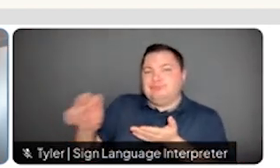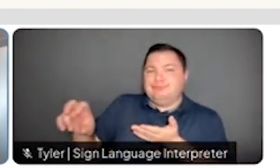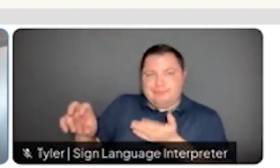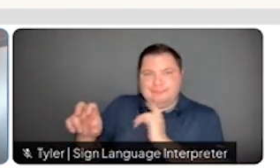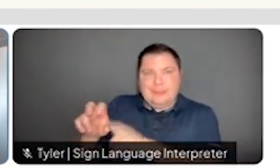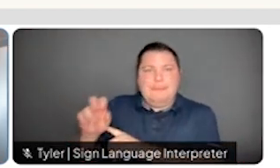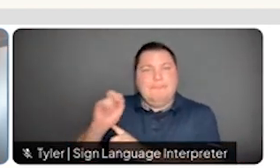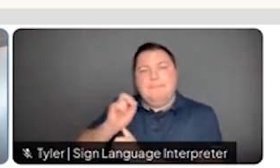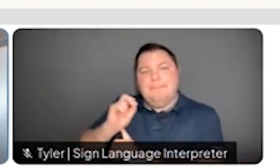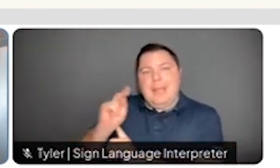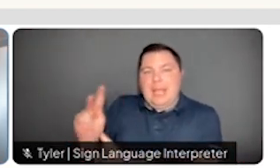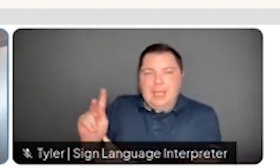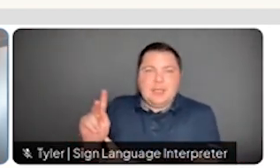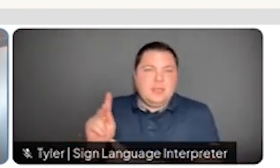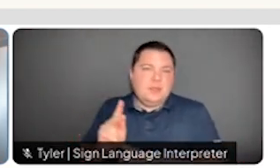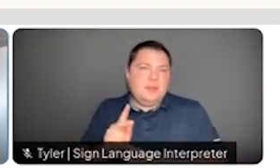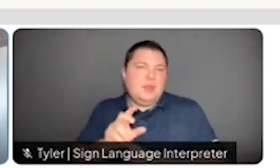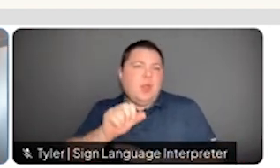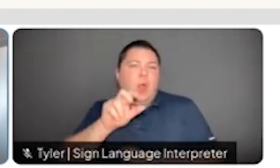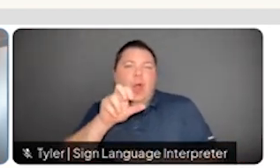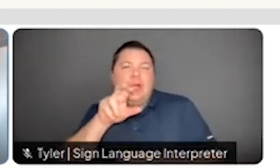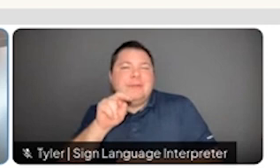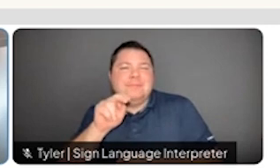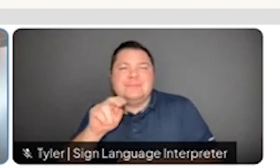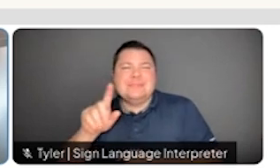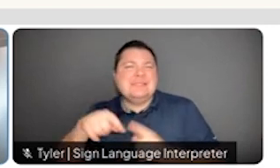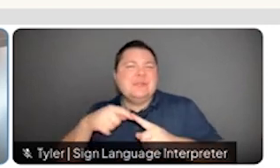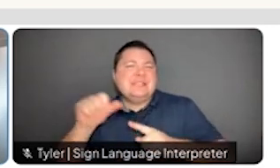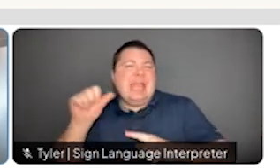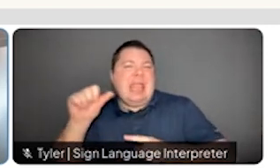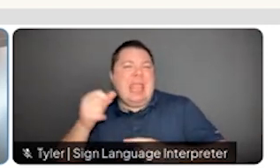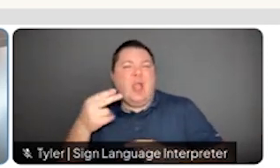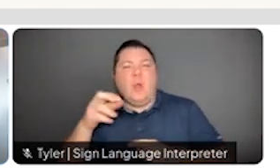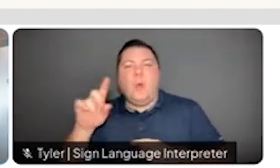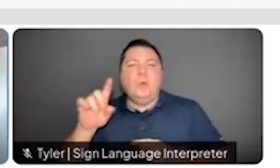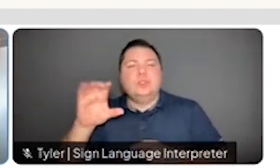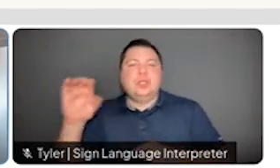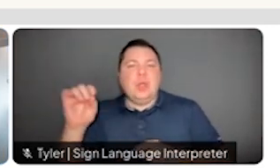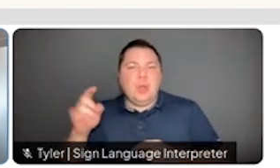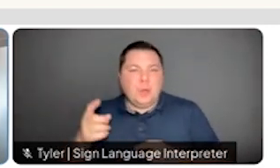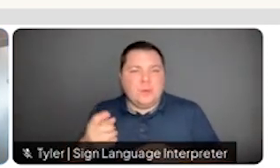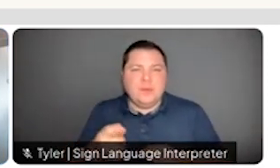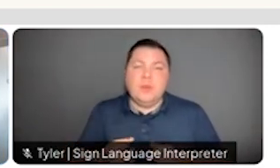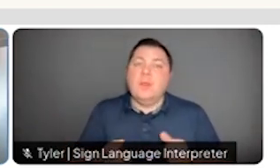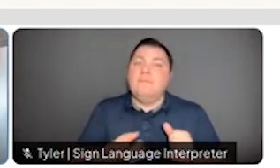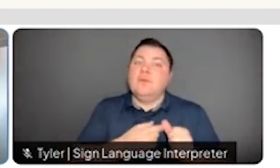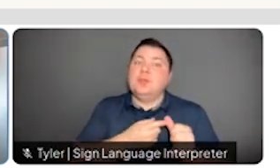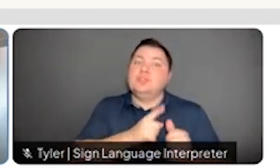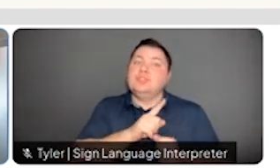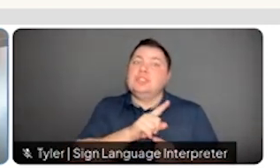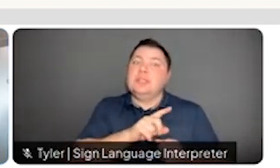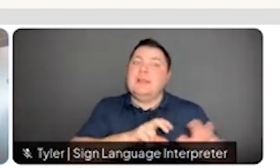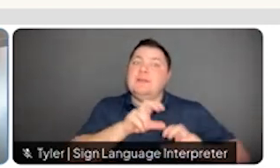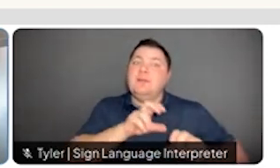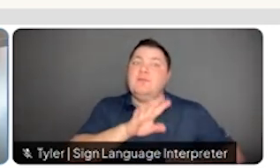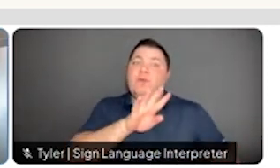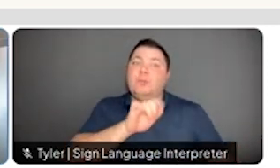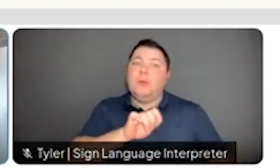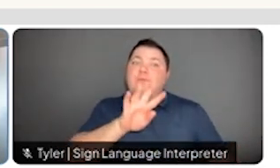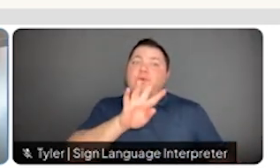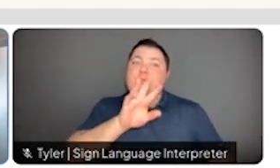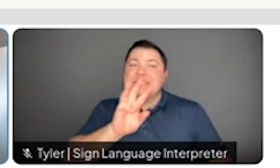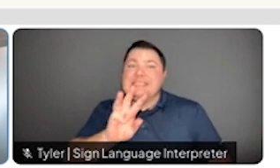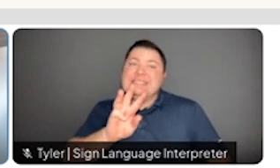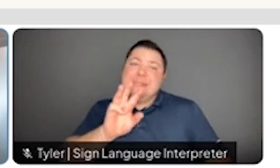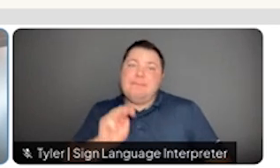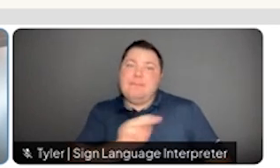for Autumn Series A Holdco and any holders the initial invested capital, which was at 4.46 million, and then